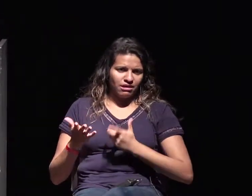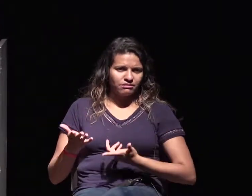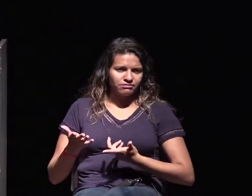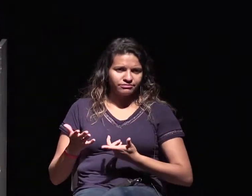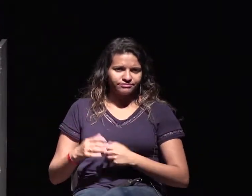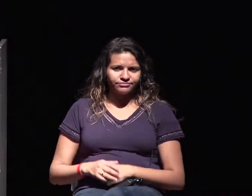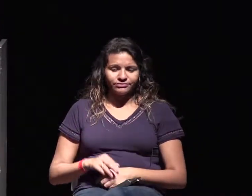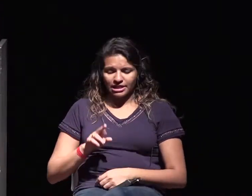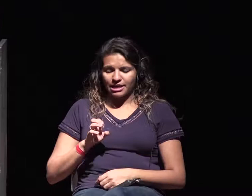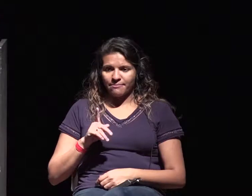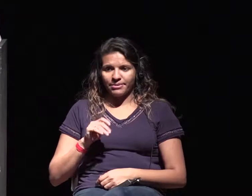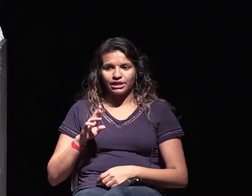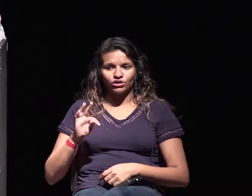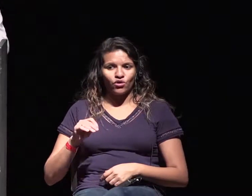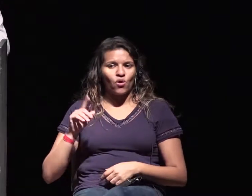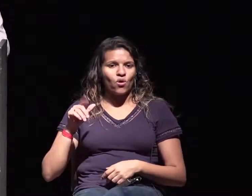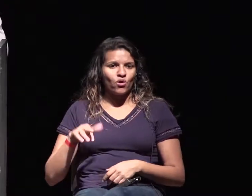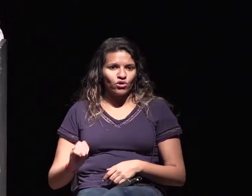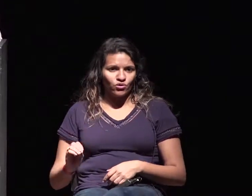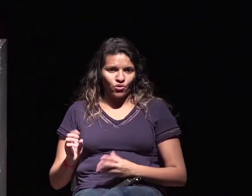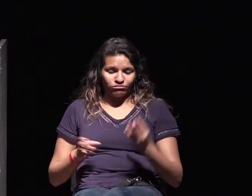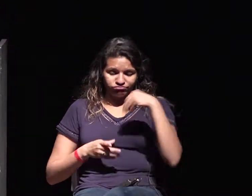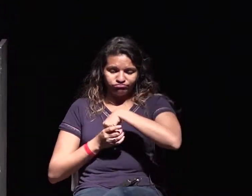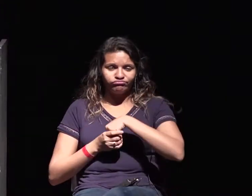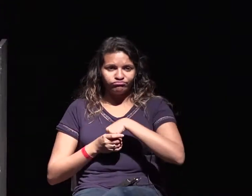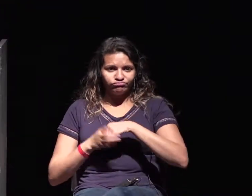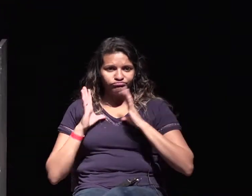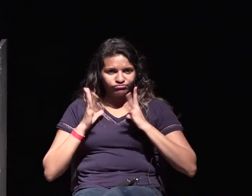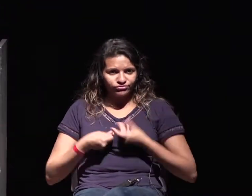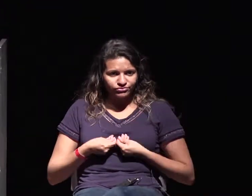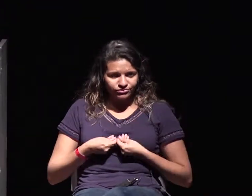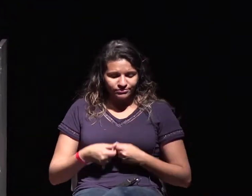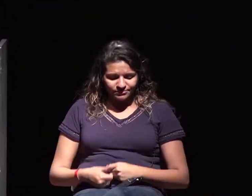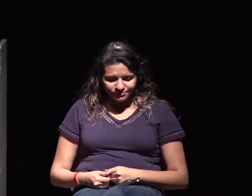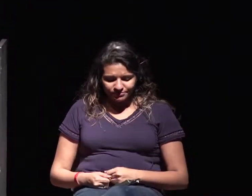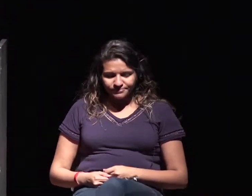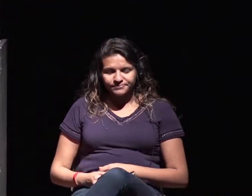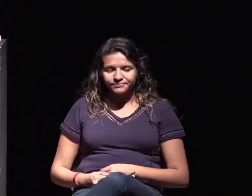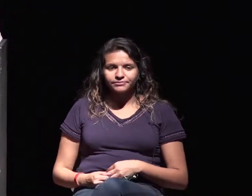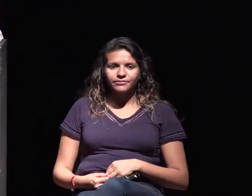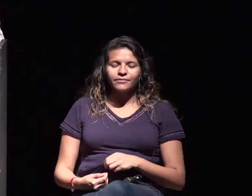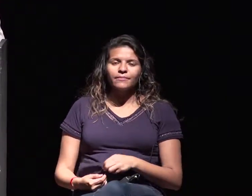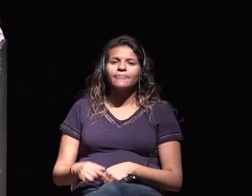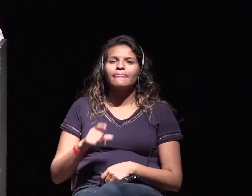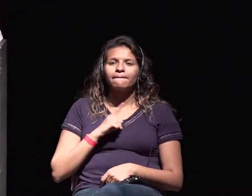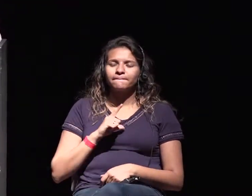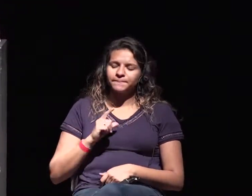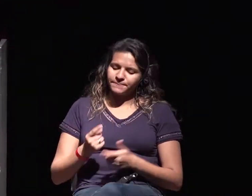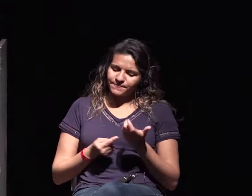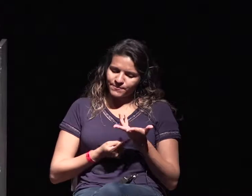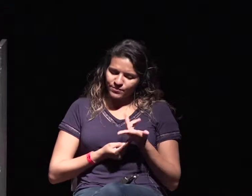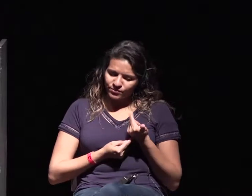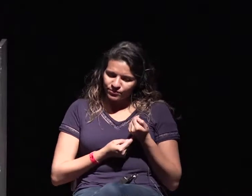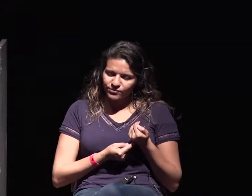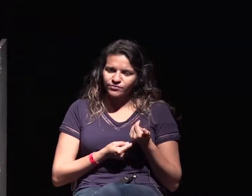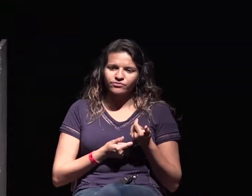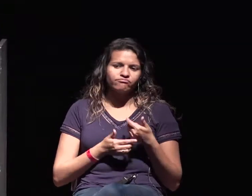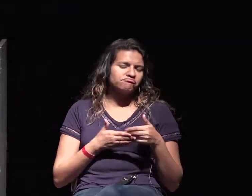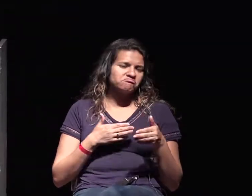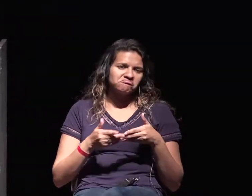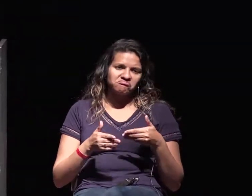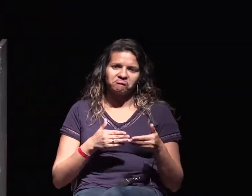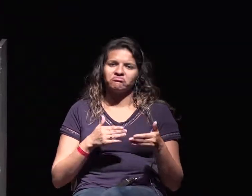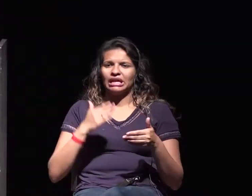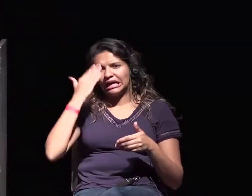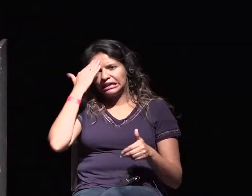With a clear drive on radicality and the limits of art, furthering the possible understanding of a rematerialized